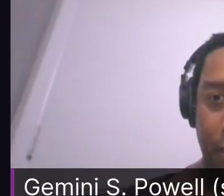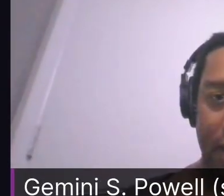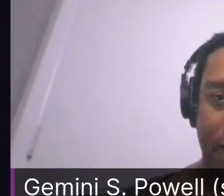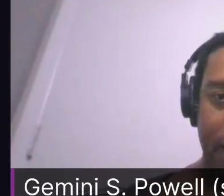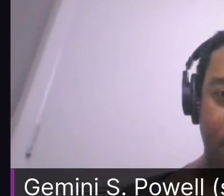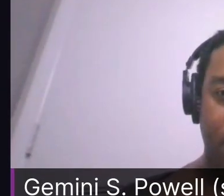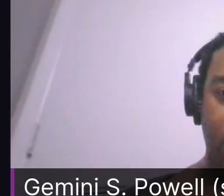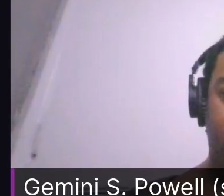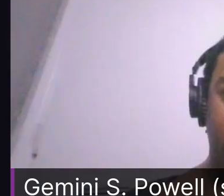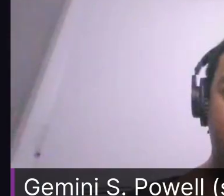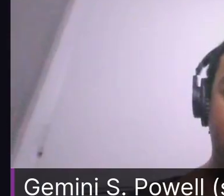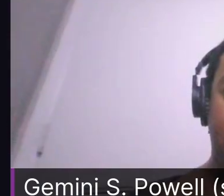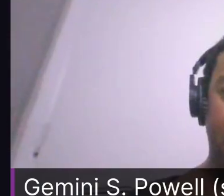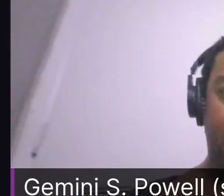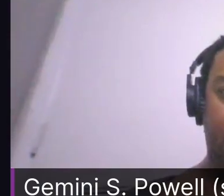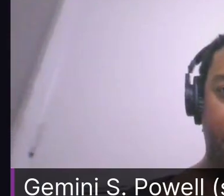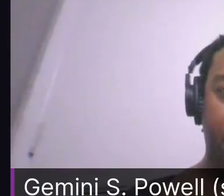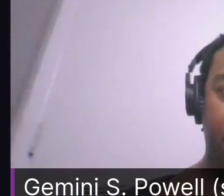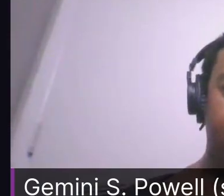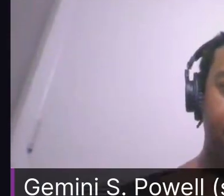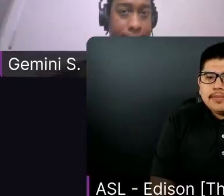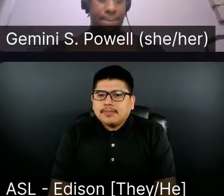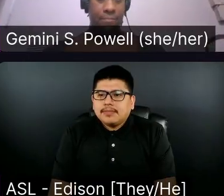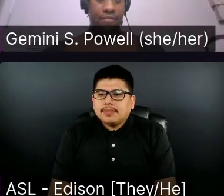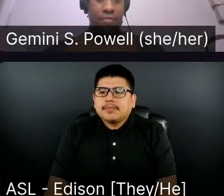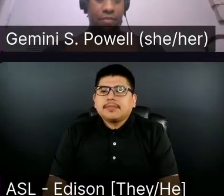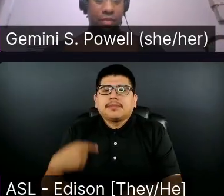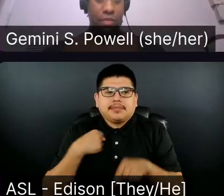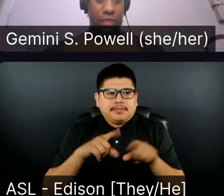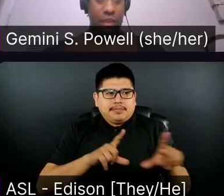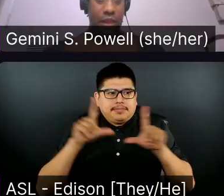and getting back into this boilerplate here.